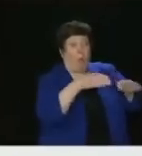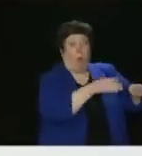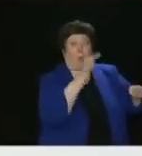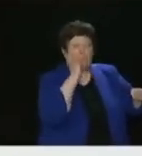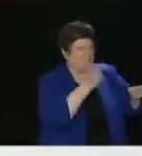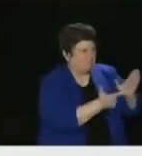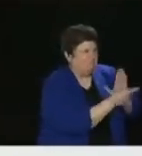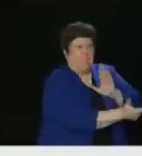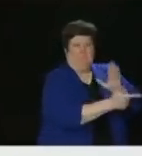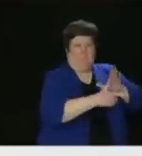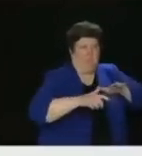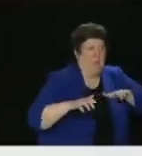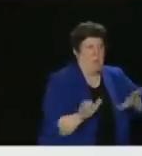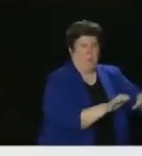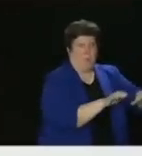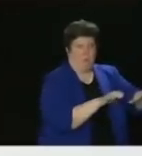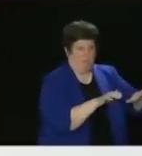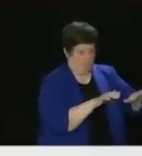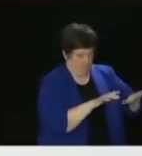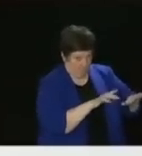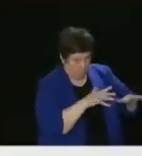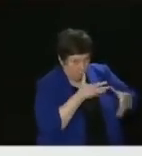around and restore law and order in this area?